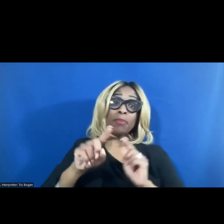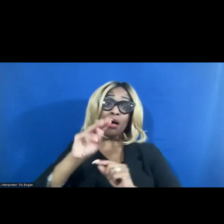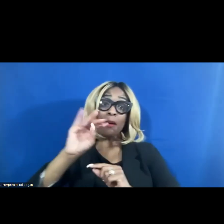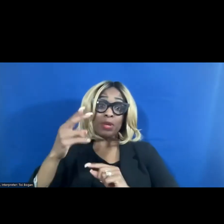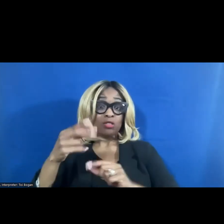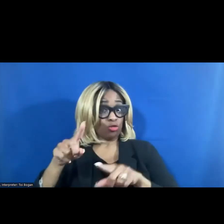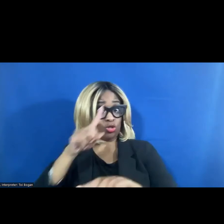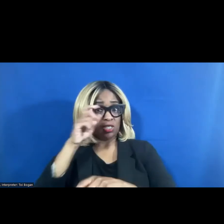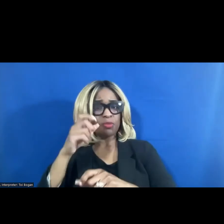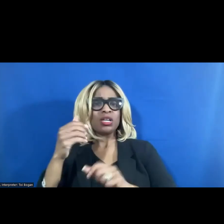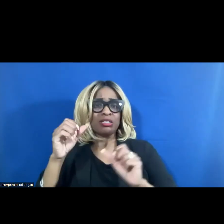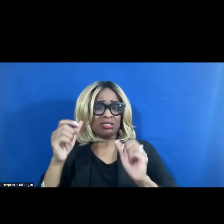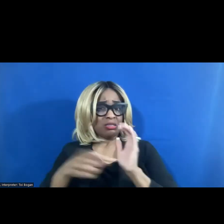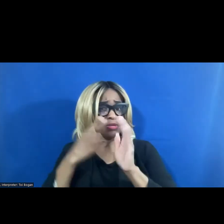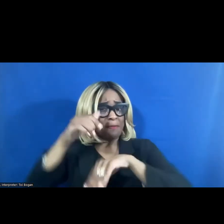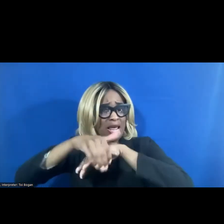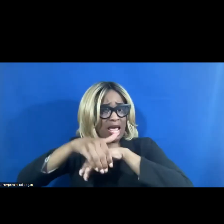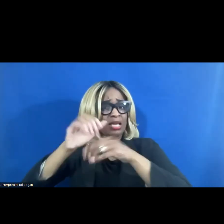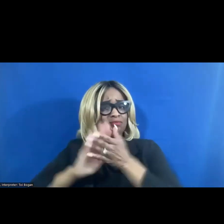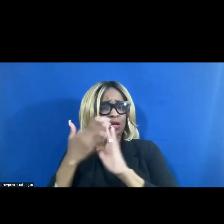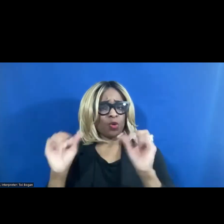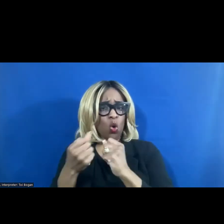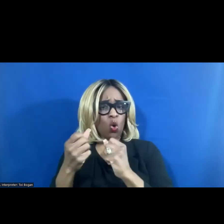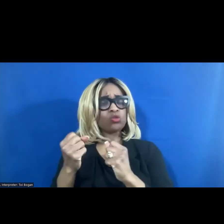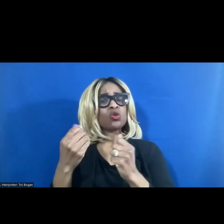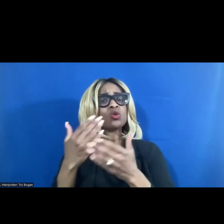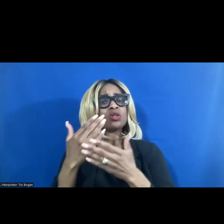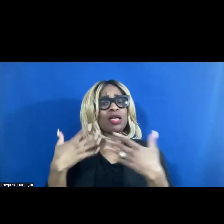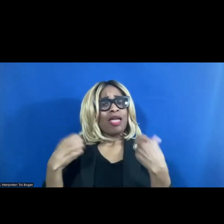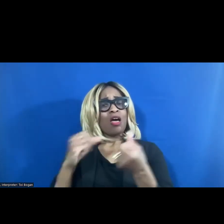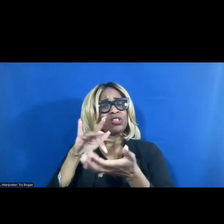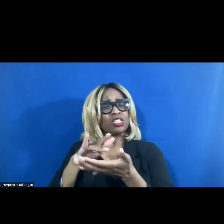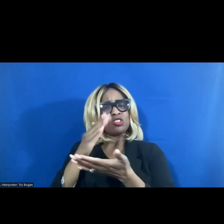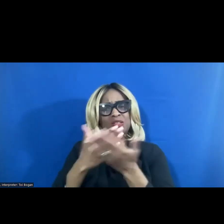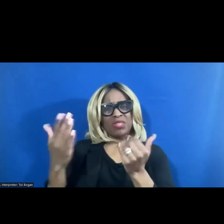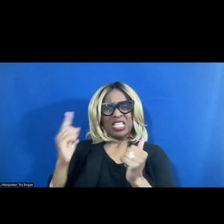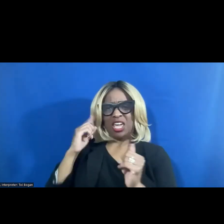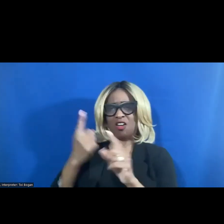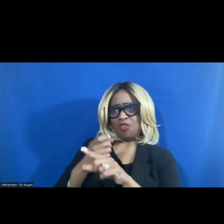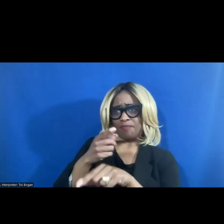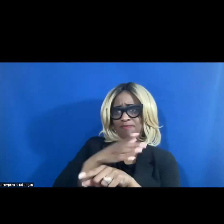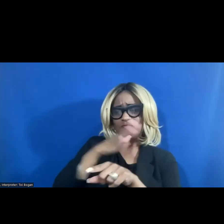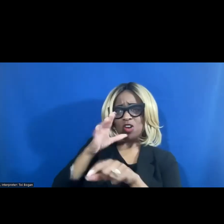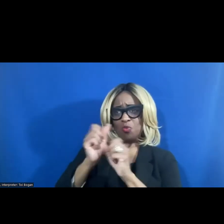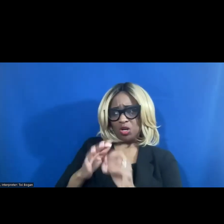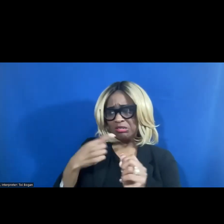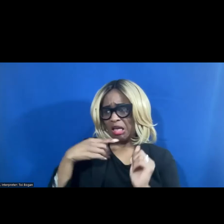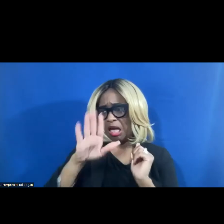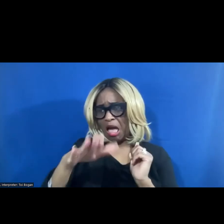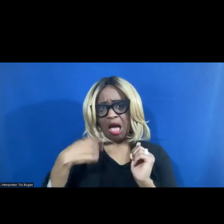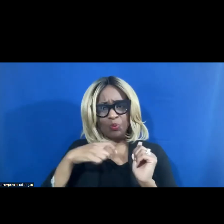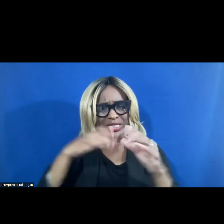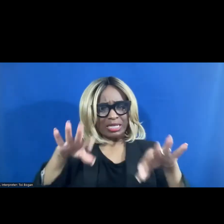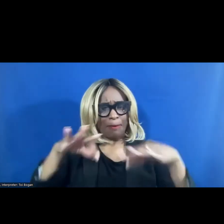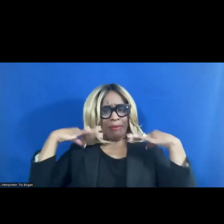can have some cold nights. And so for some of our health centers, some of the things that they hear from farm workers is, hey, we need